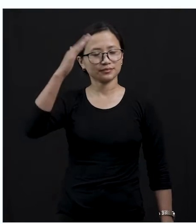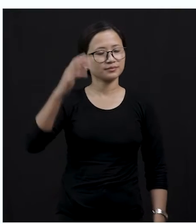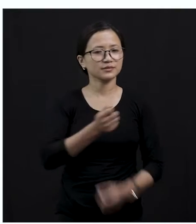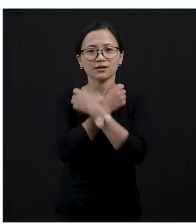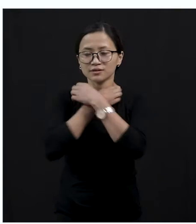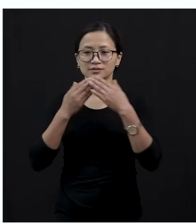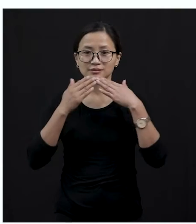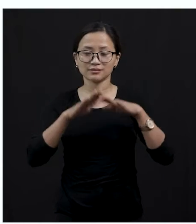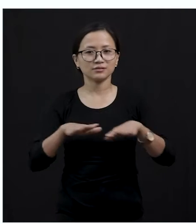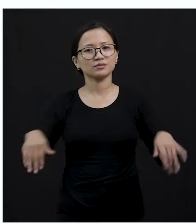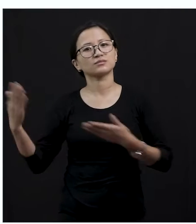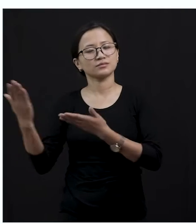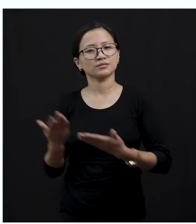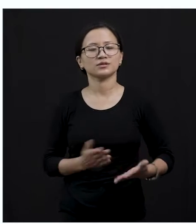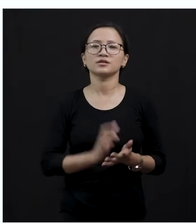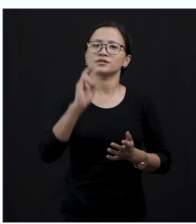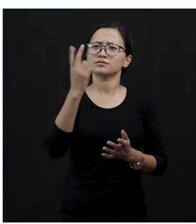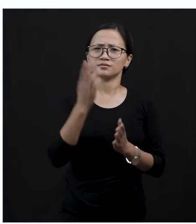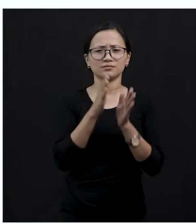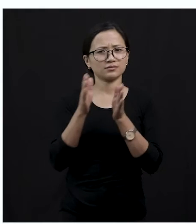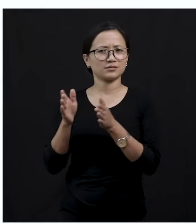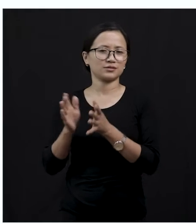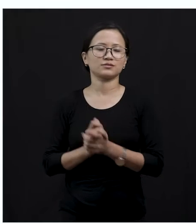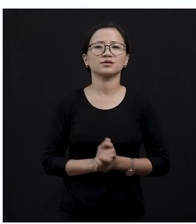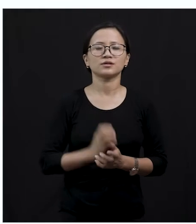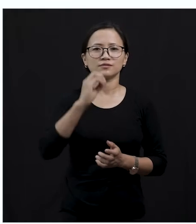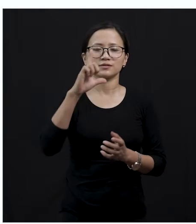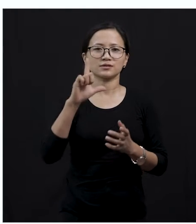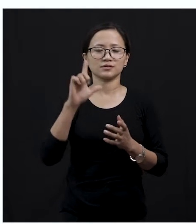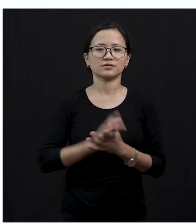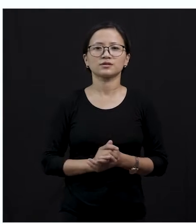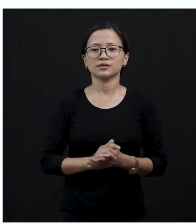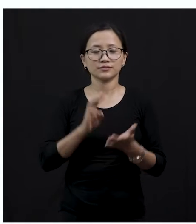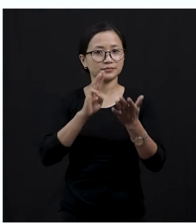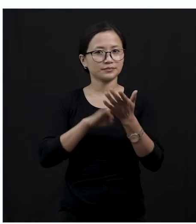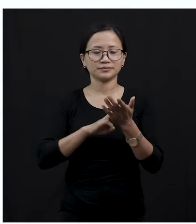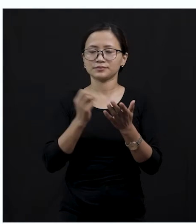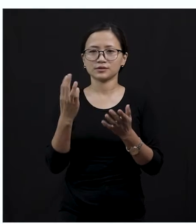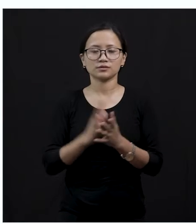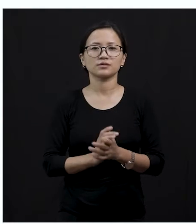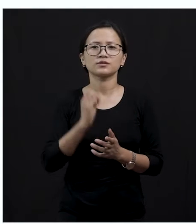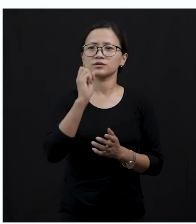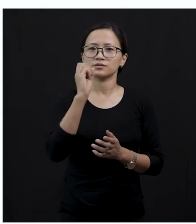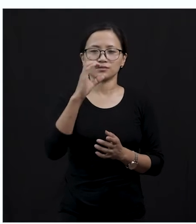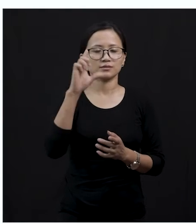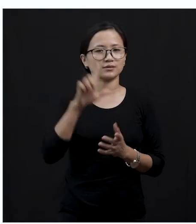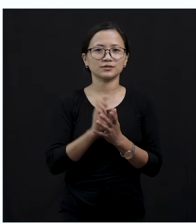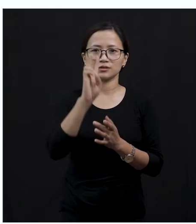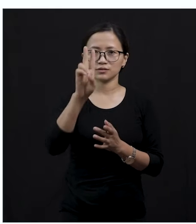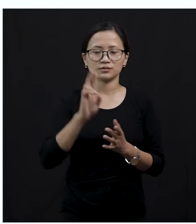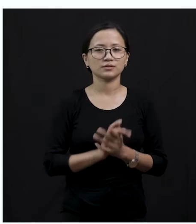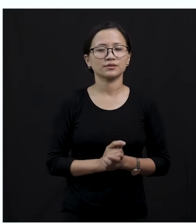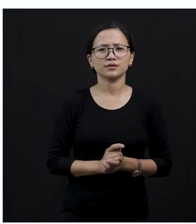Hello, dear children, and welcome back to the second session of our mathematics class for class 2. Now,